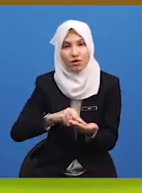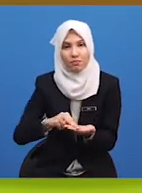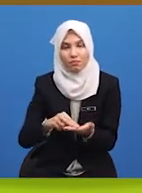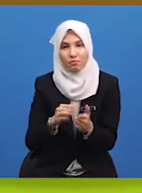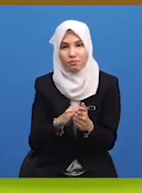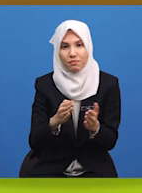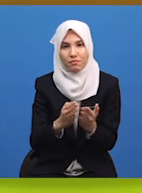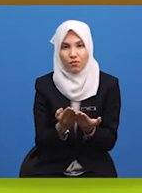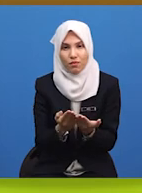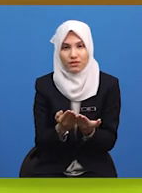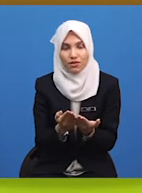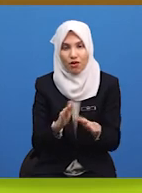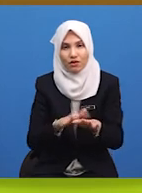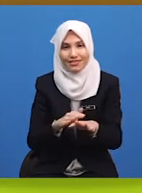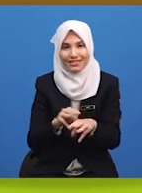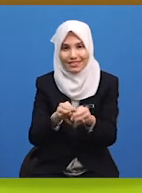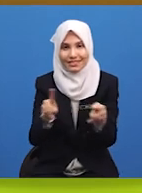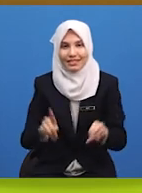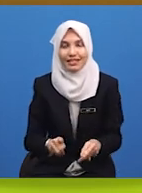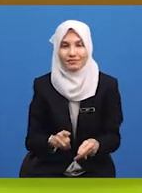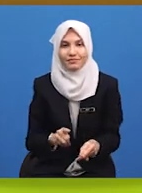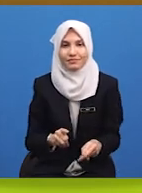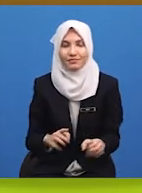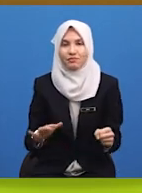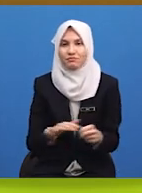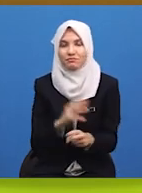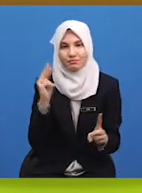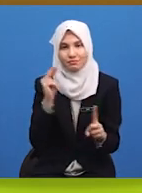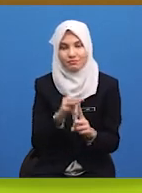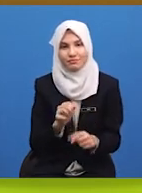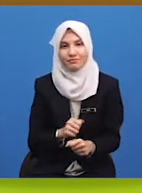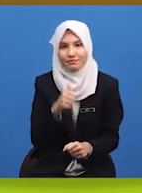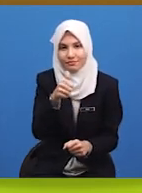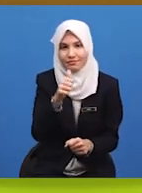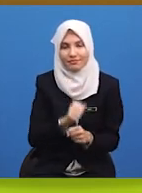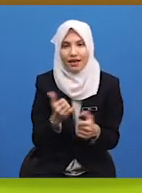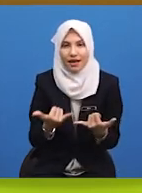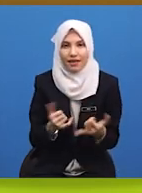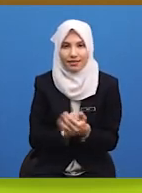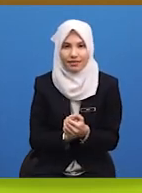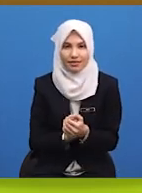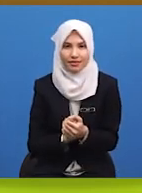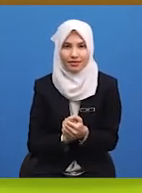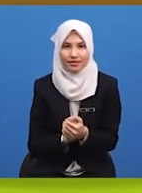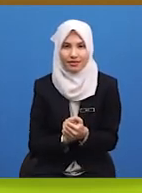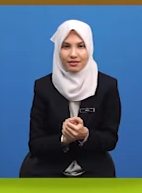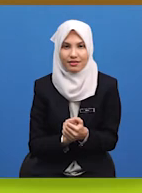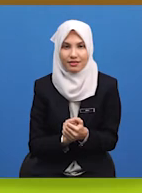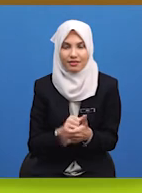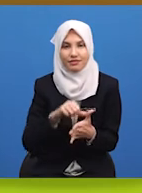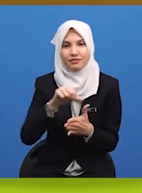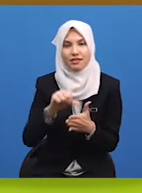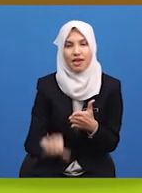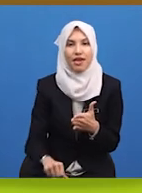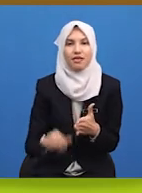get full marks for all the questions? Excellent! Now, we've reached the end of our